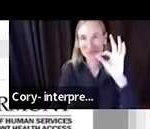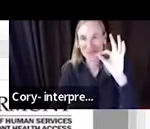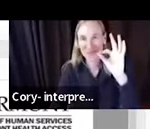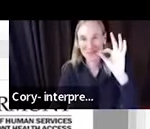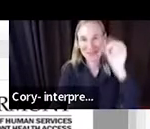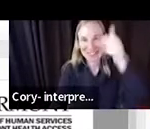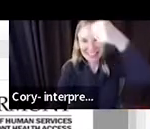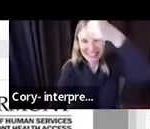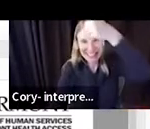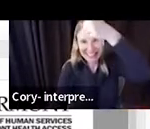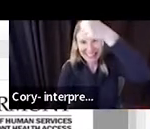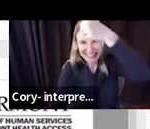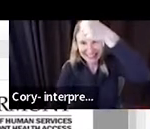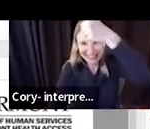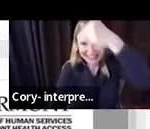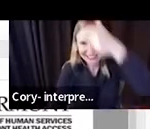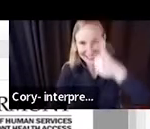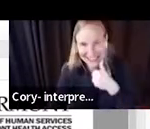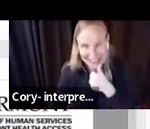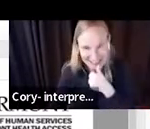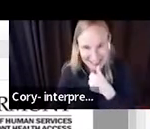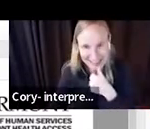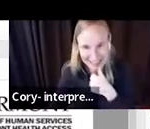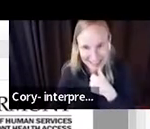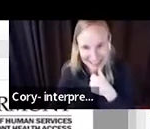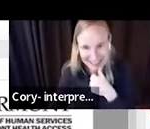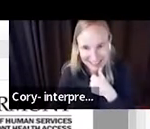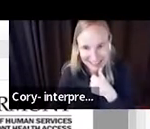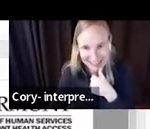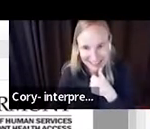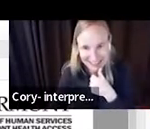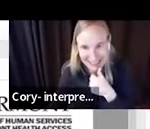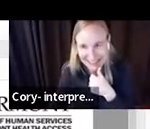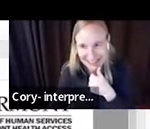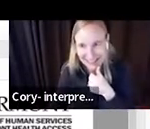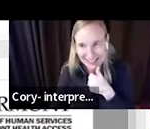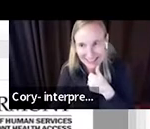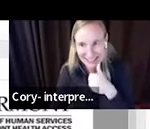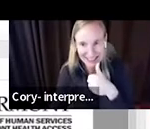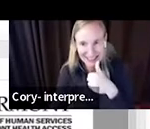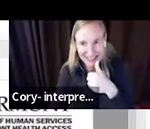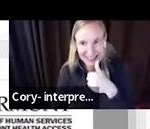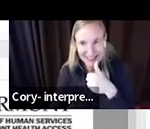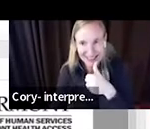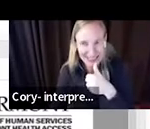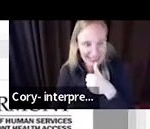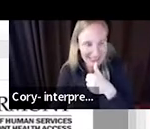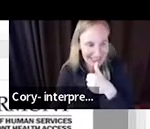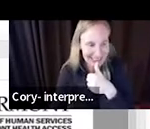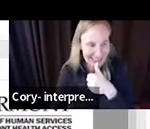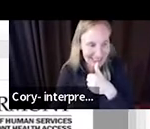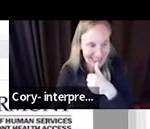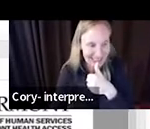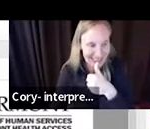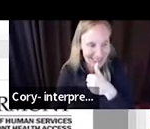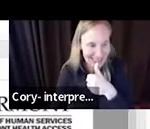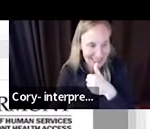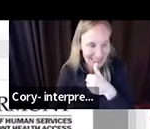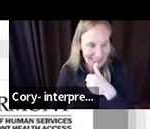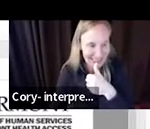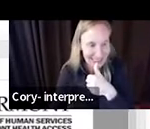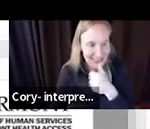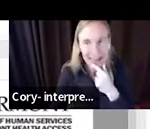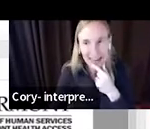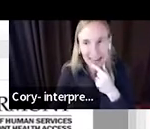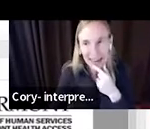Is that, looks Mike good. Front, is there anything you can assist us with, or? Well, but we're good until Addie starts to